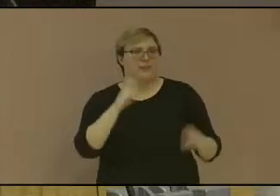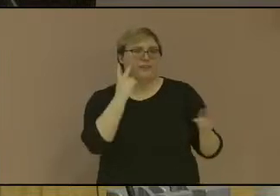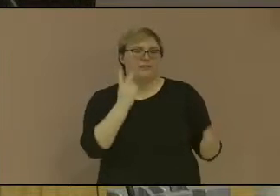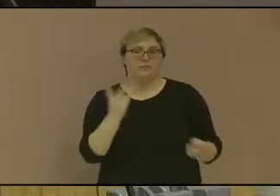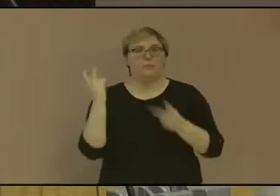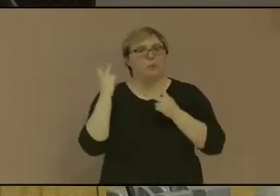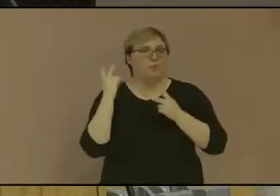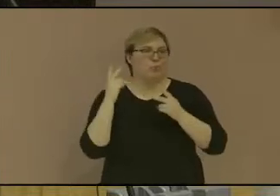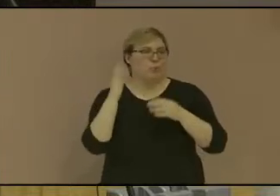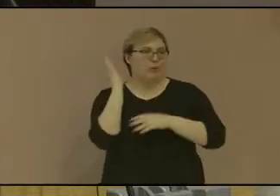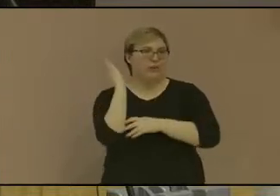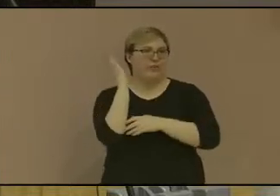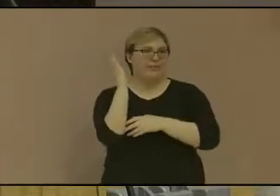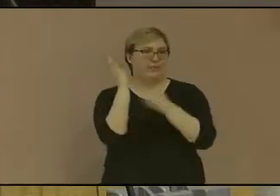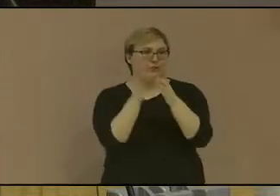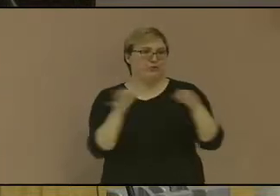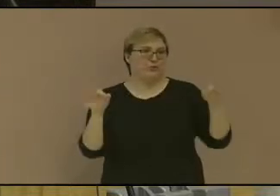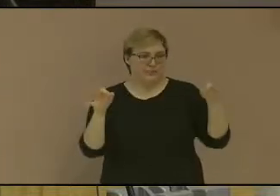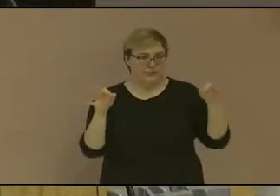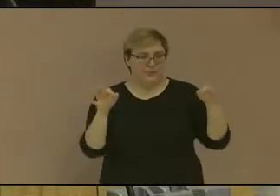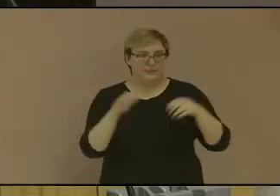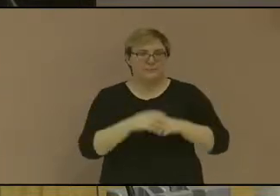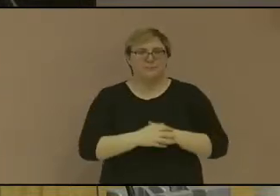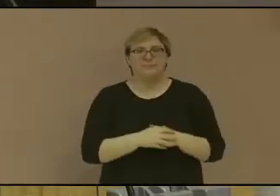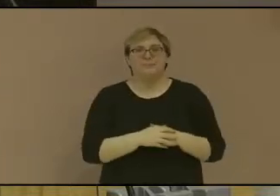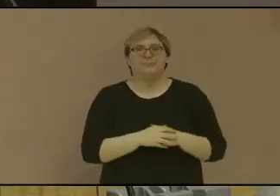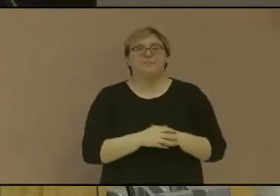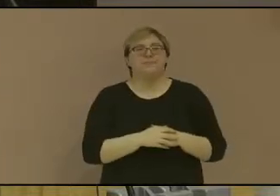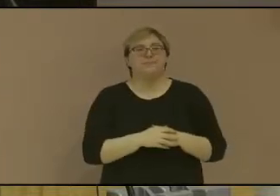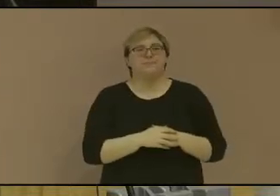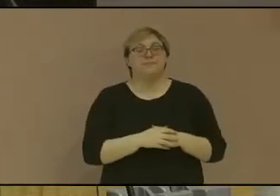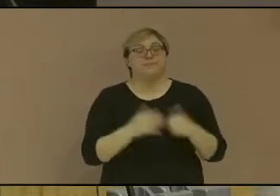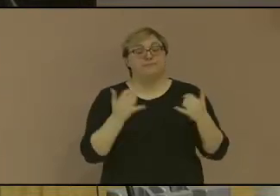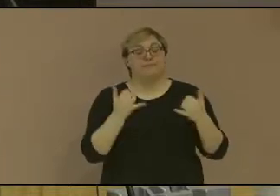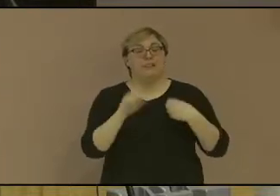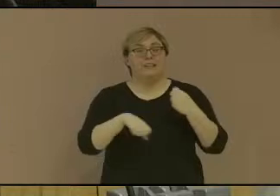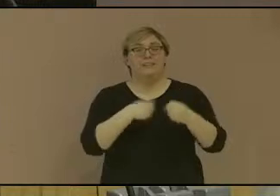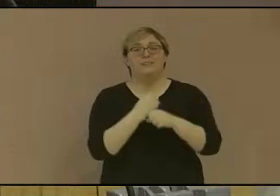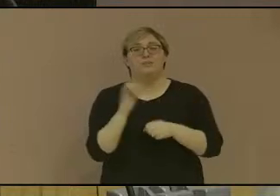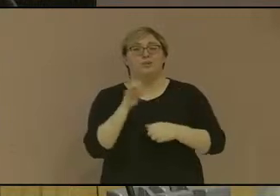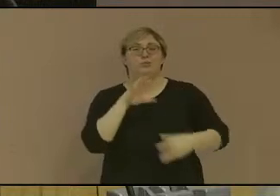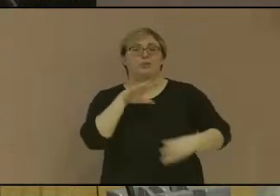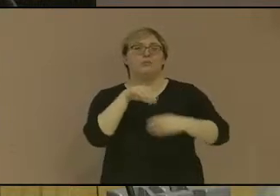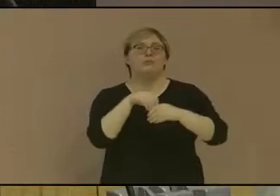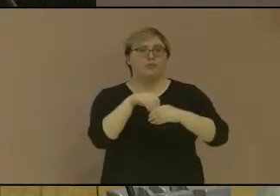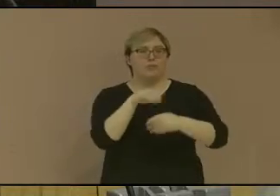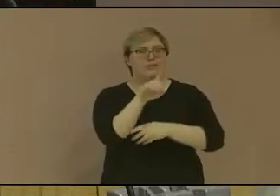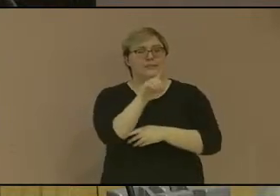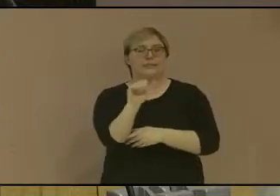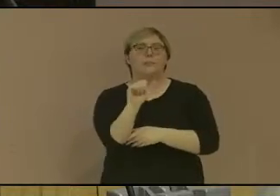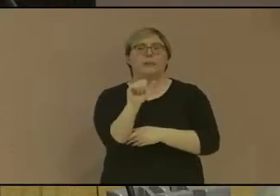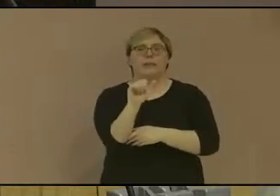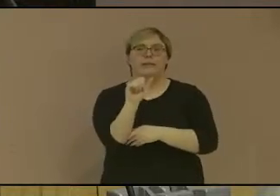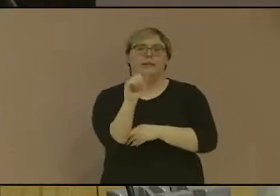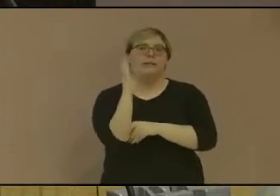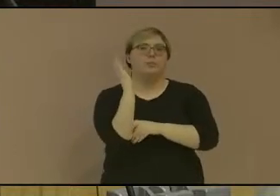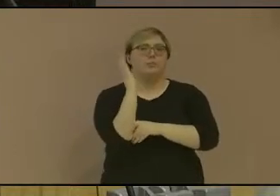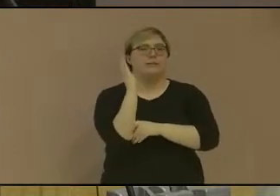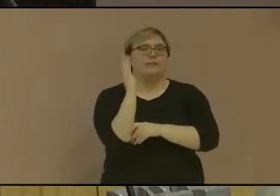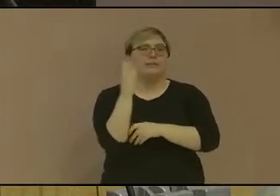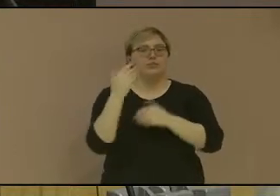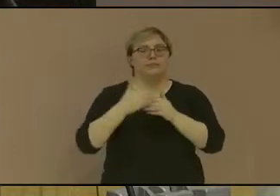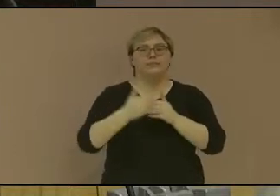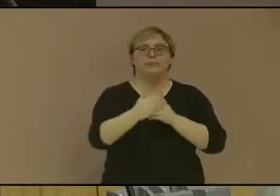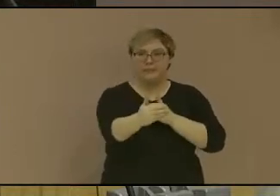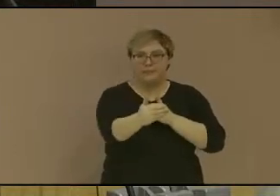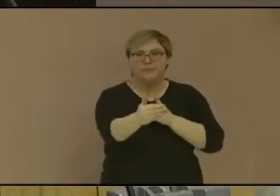And this year, this lecture is also part of the lecture series on representations of disability in historical, scientific,